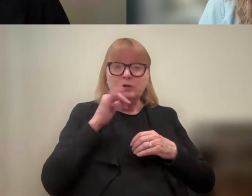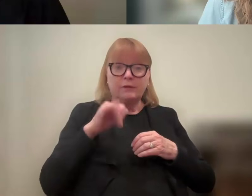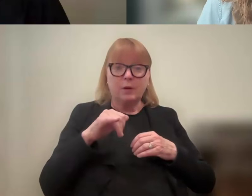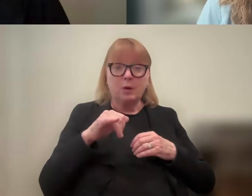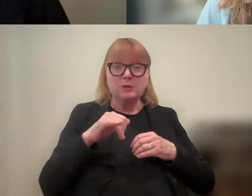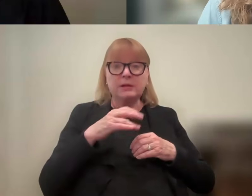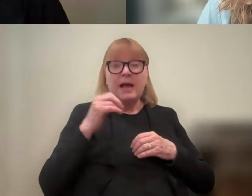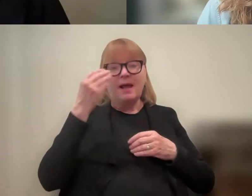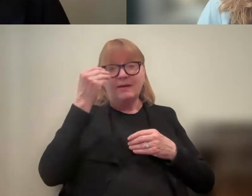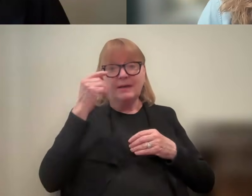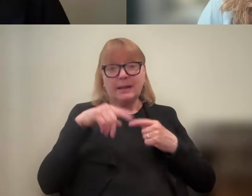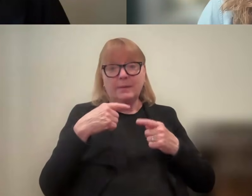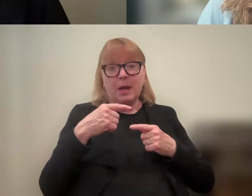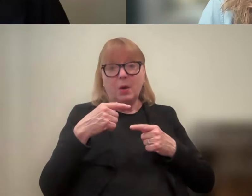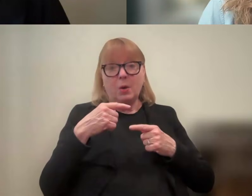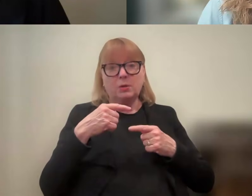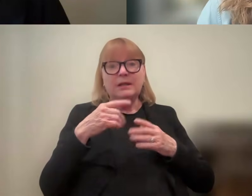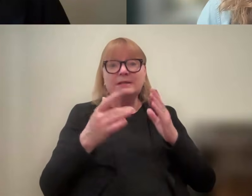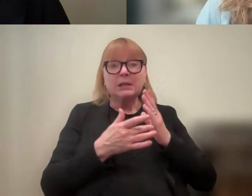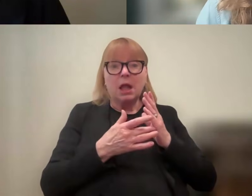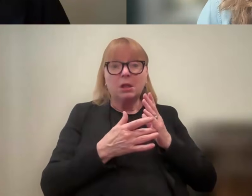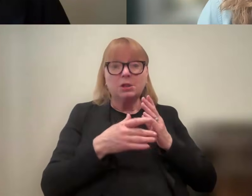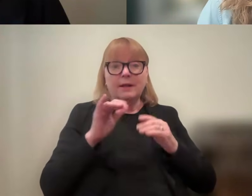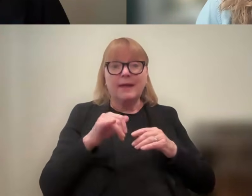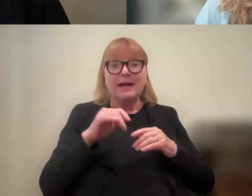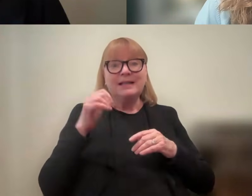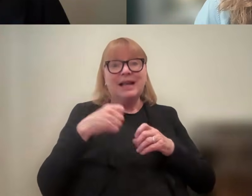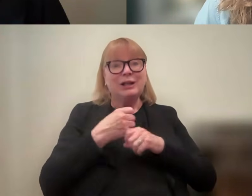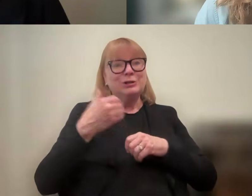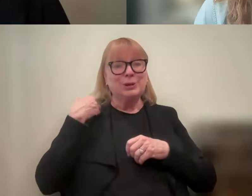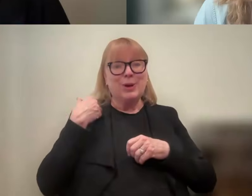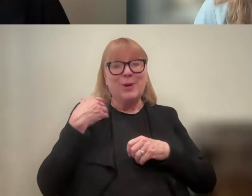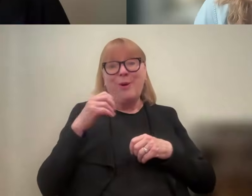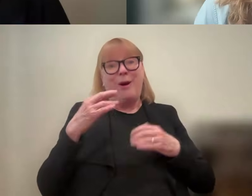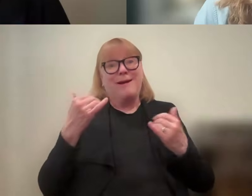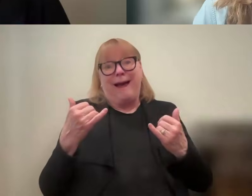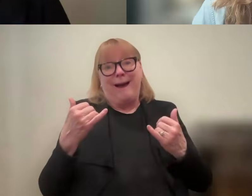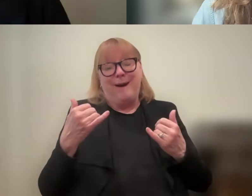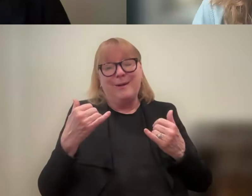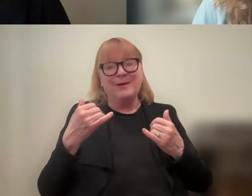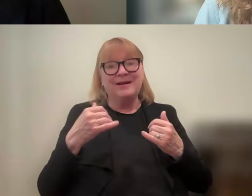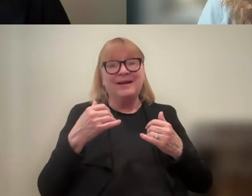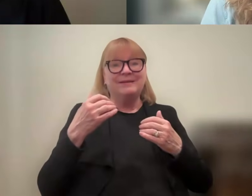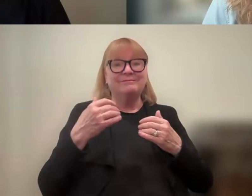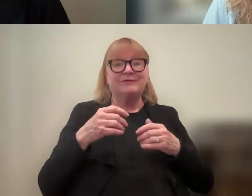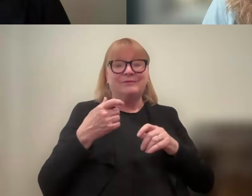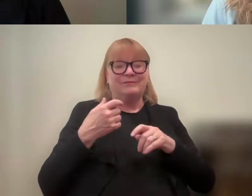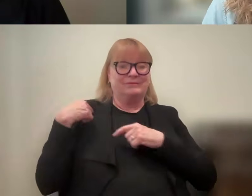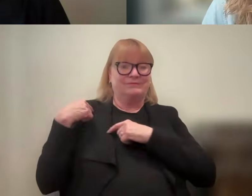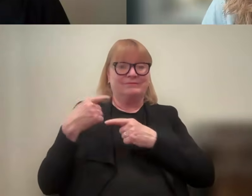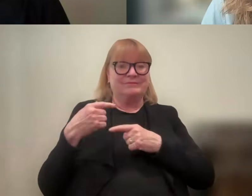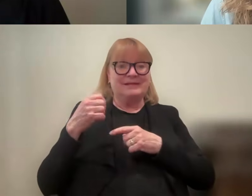them and thinking about, technology that 10 years ago or that now, from 10 years ago that is